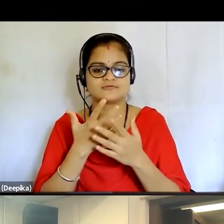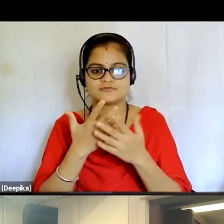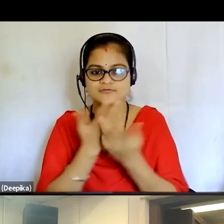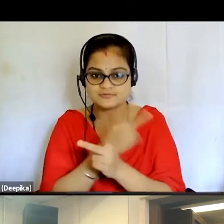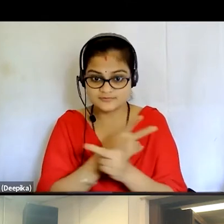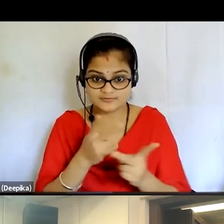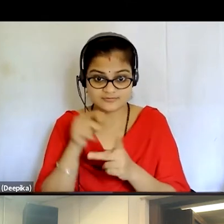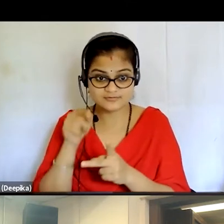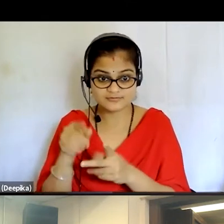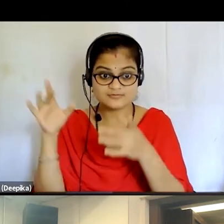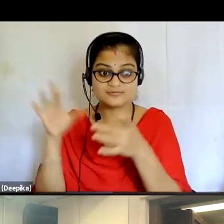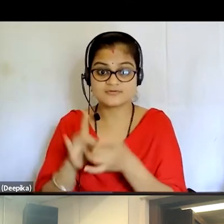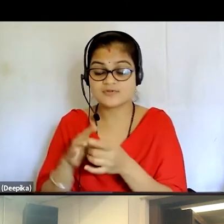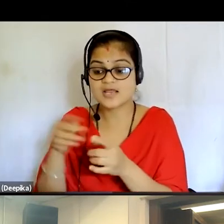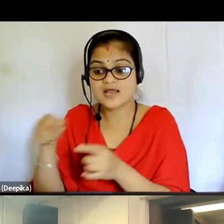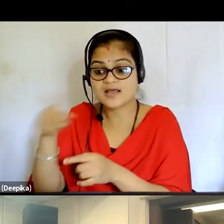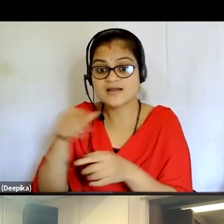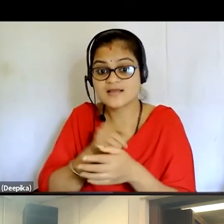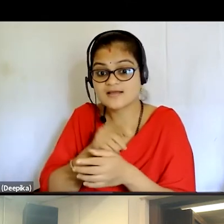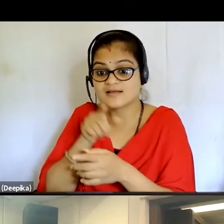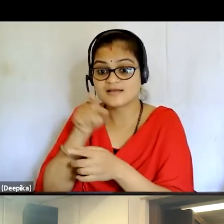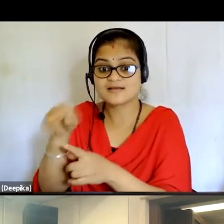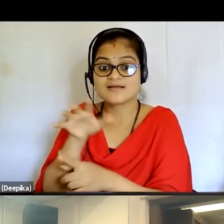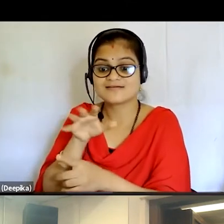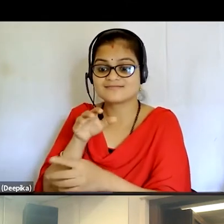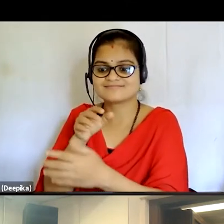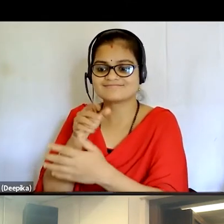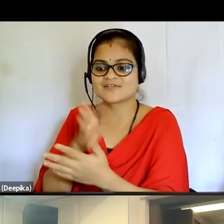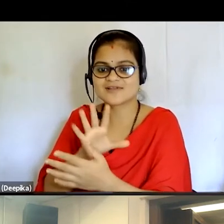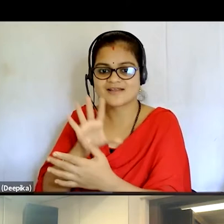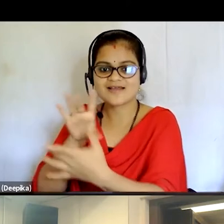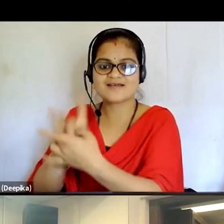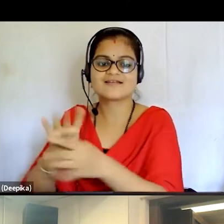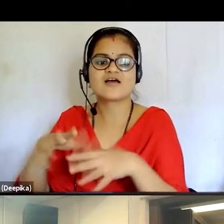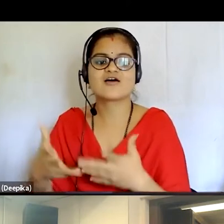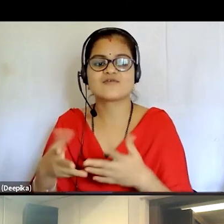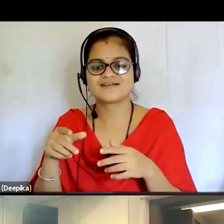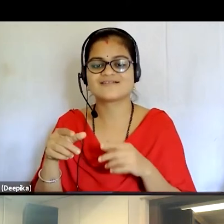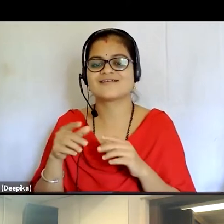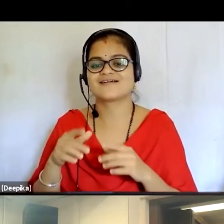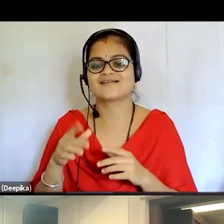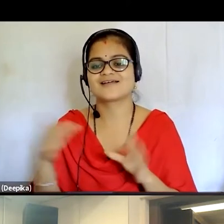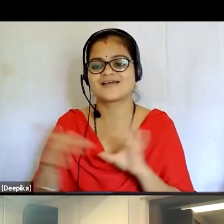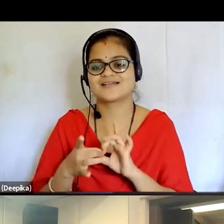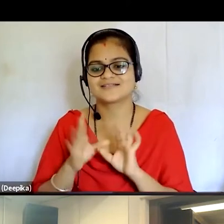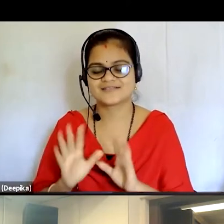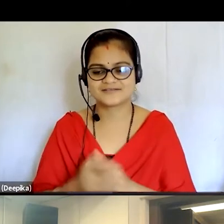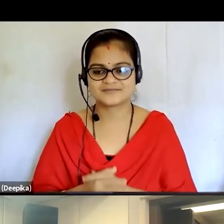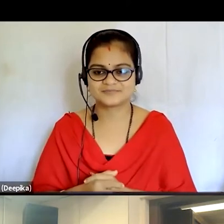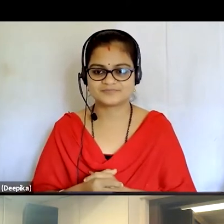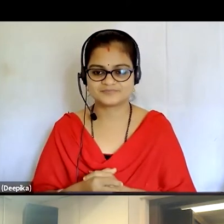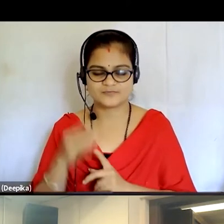their audiences in ways that seem to connect with them. I'd like to add that,